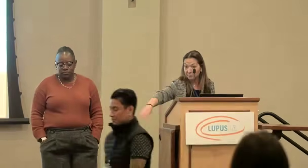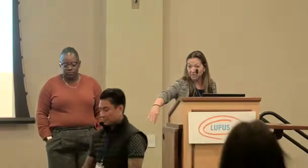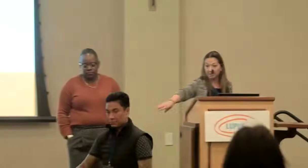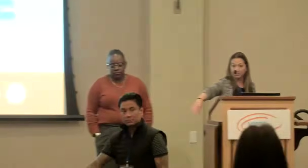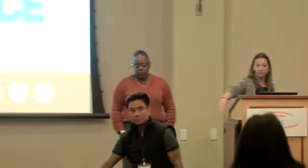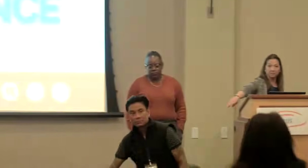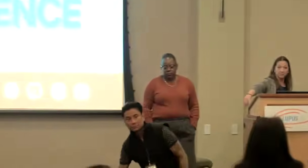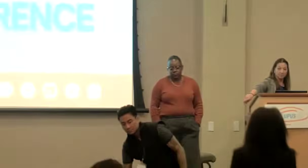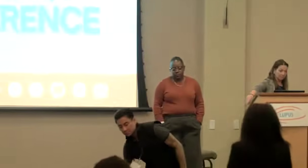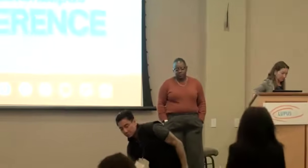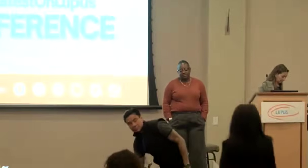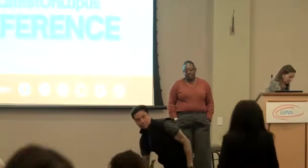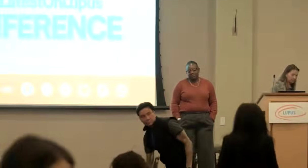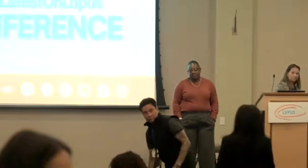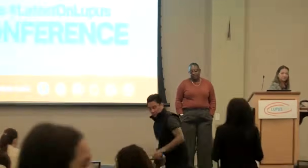we can put it in front here.